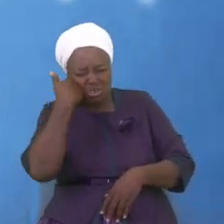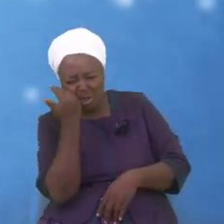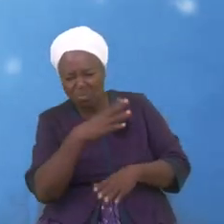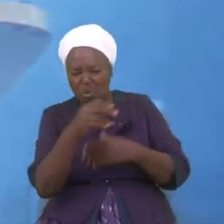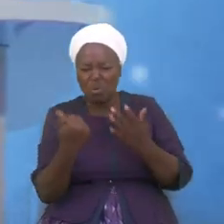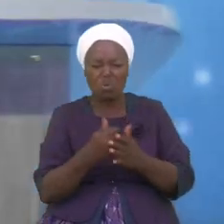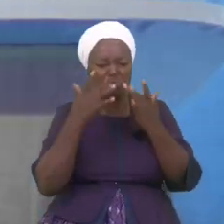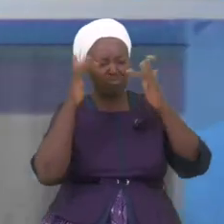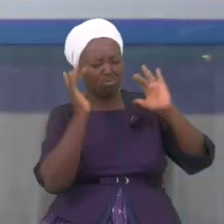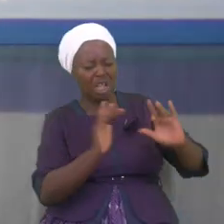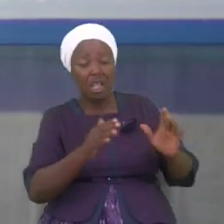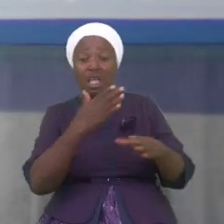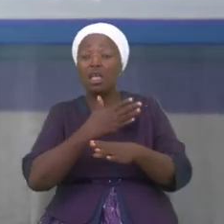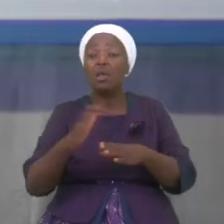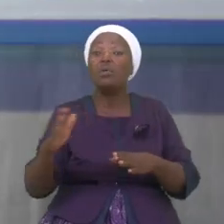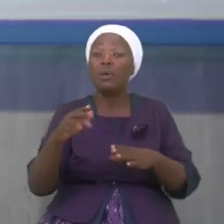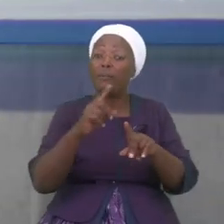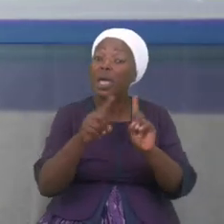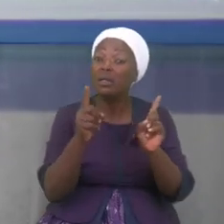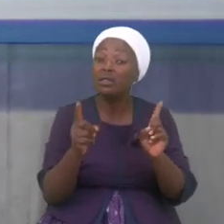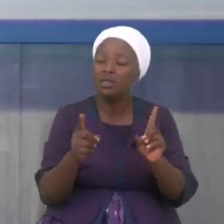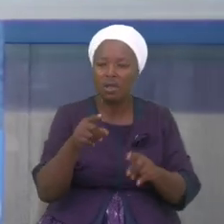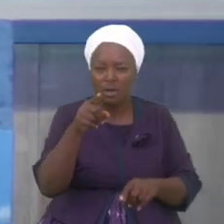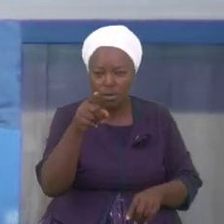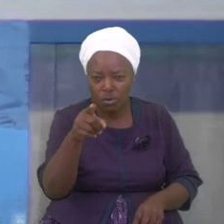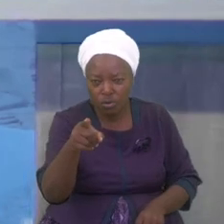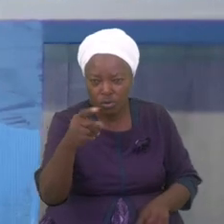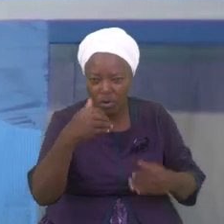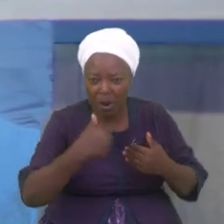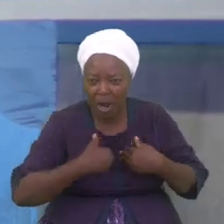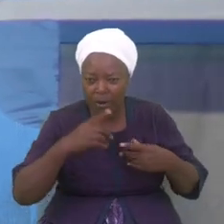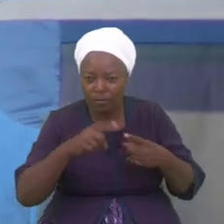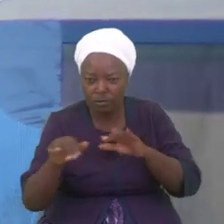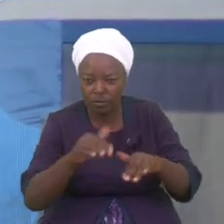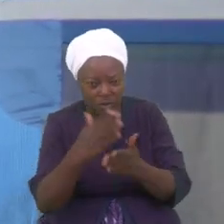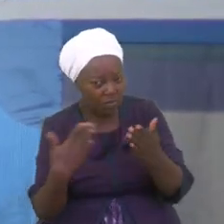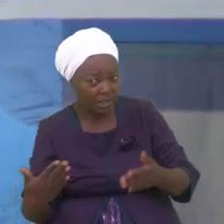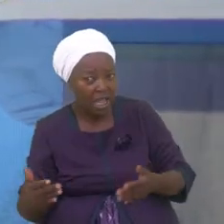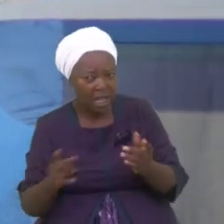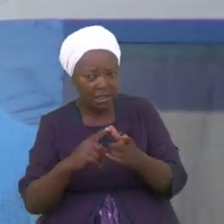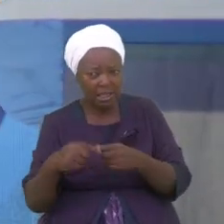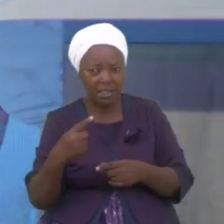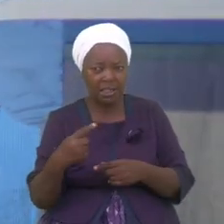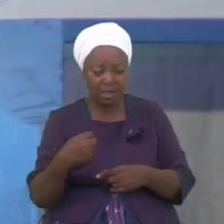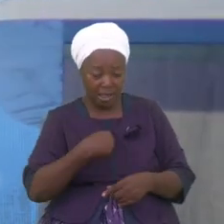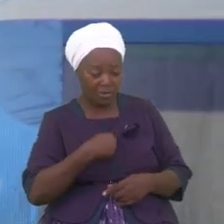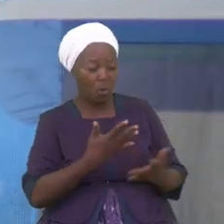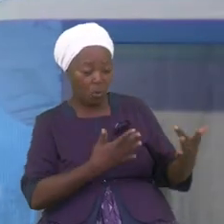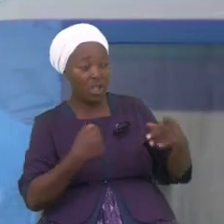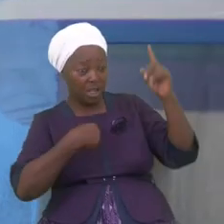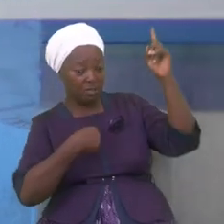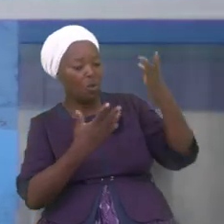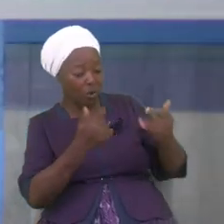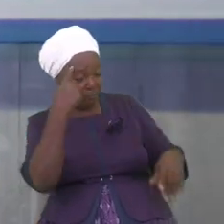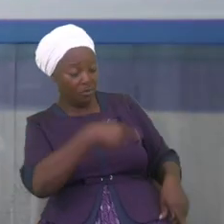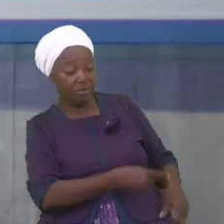and everything. But you have to do something. He says, I'm waiting for you here.